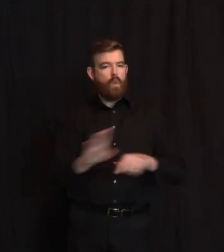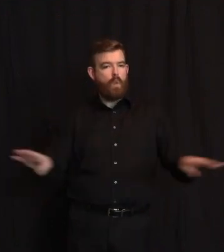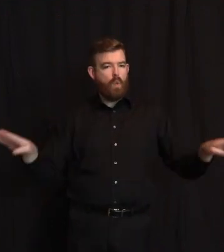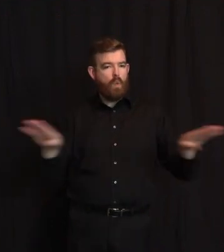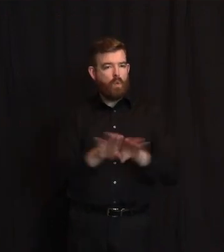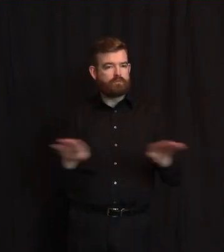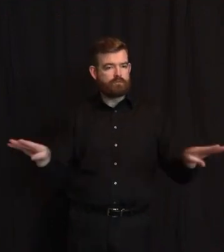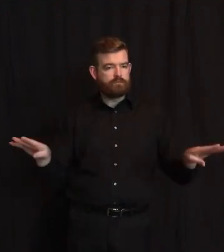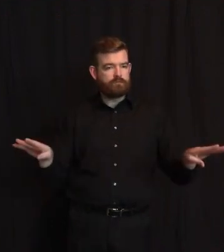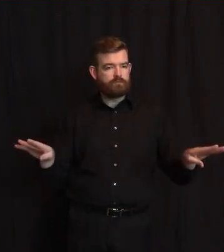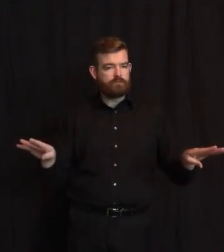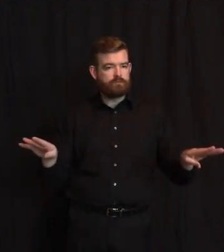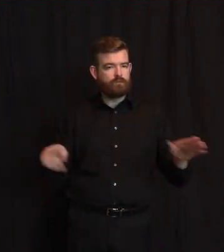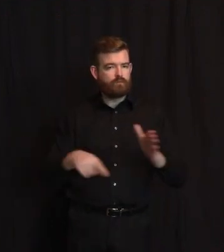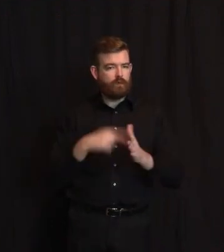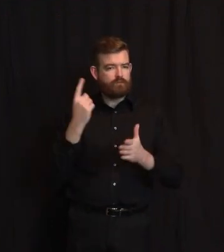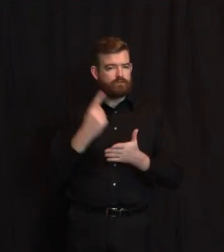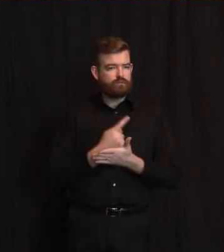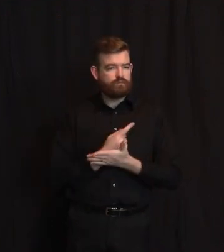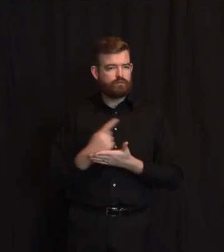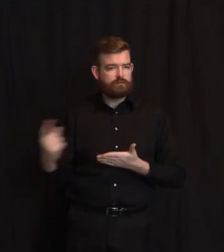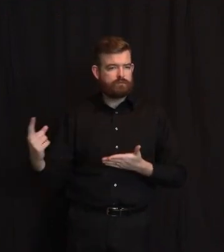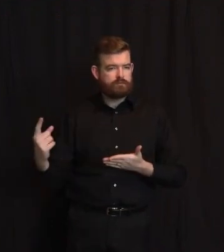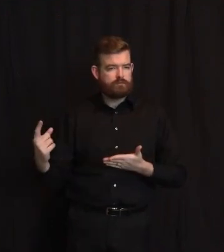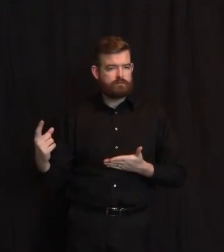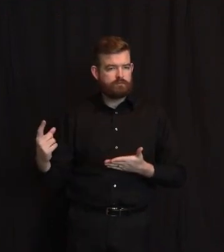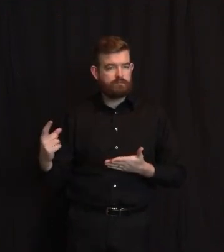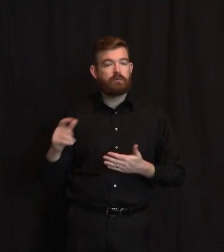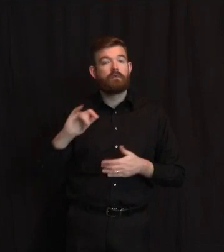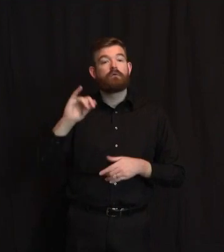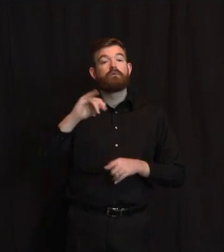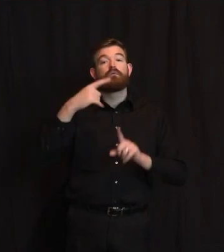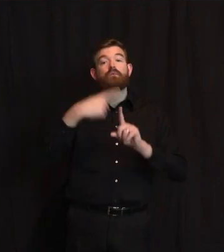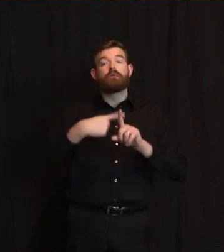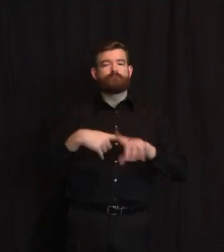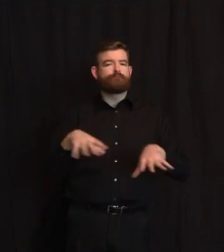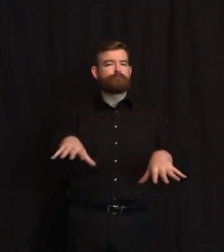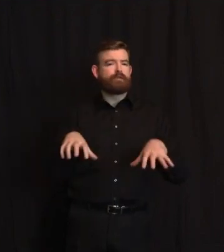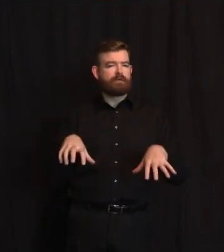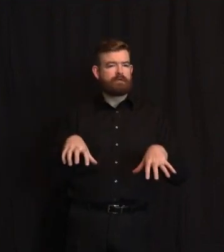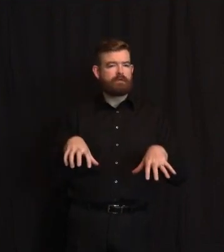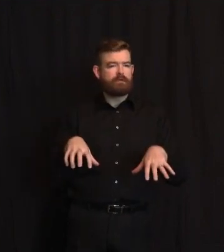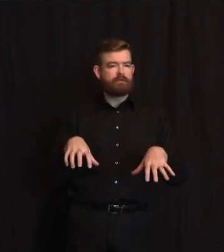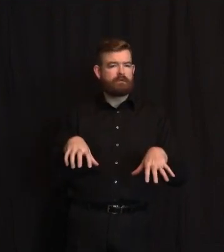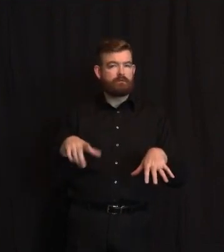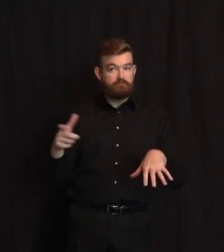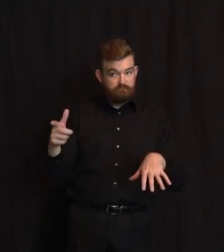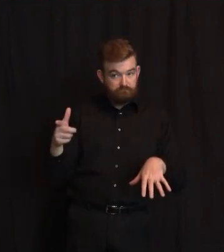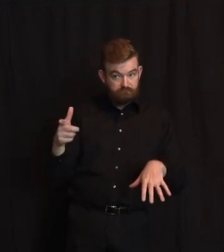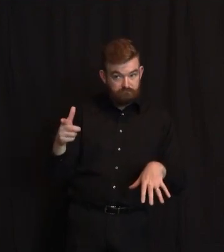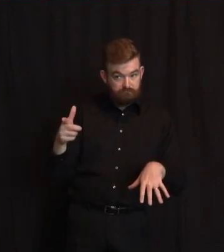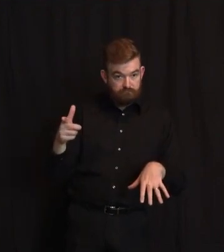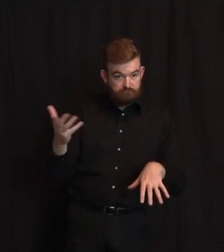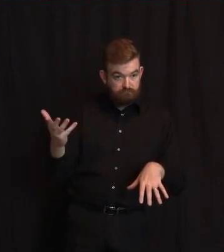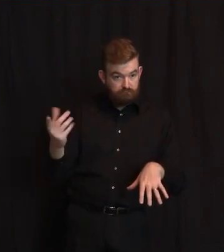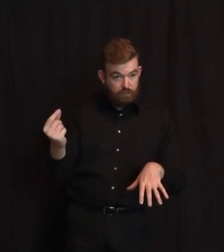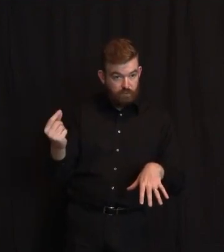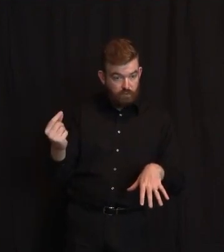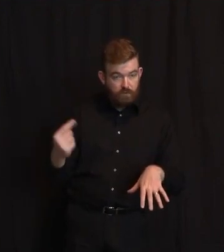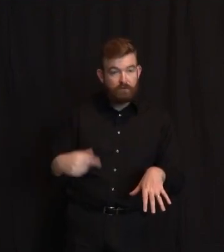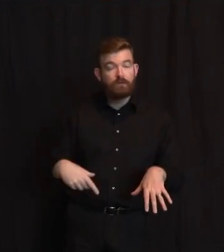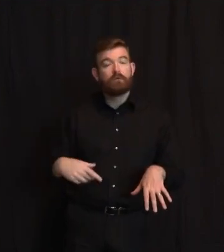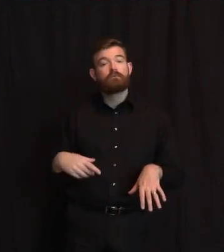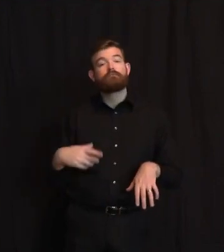rental freeze at all? A lot of people keep asking us that. Are you looking to ban leaf blowers? Because people are saying that could hurt